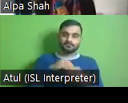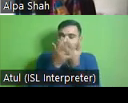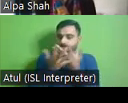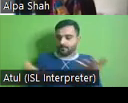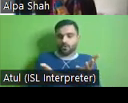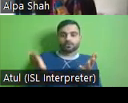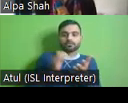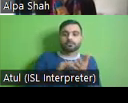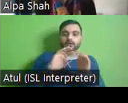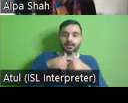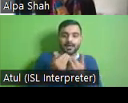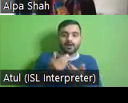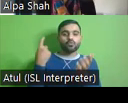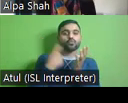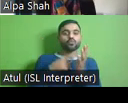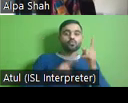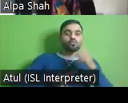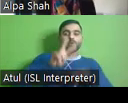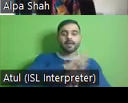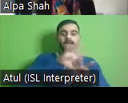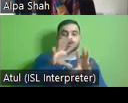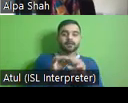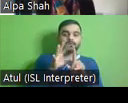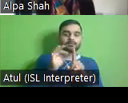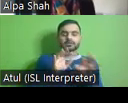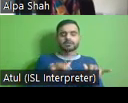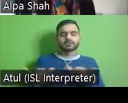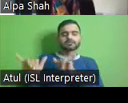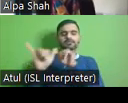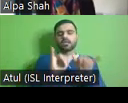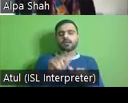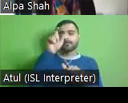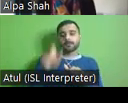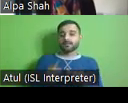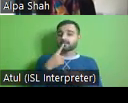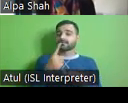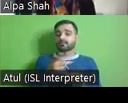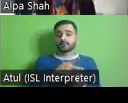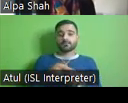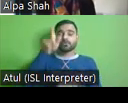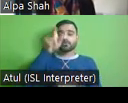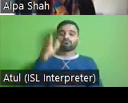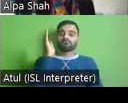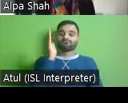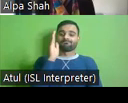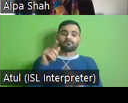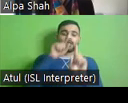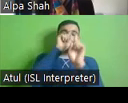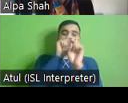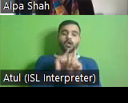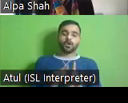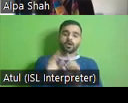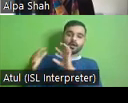of some hierarchical values, Brahminical ones, very similar to the processes that Professor Anantel Tunde has pointed out